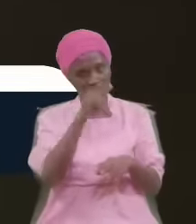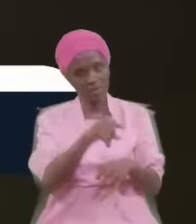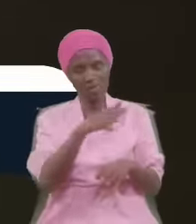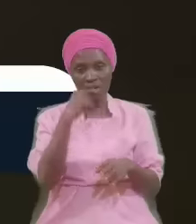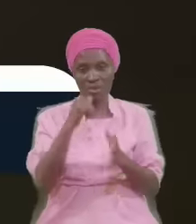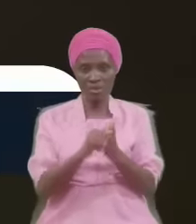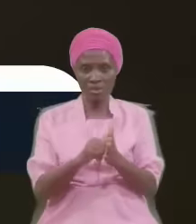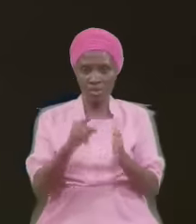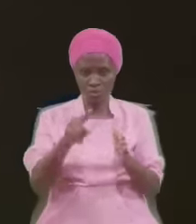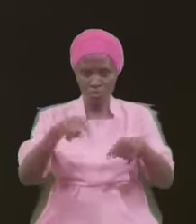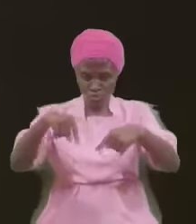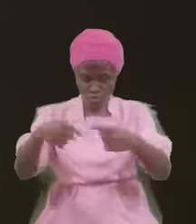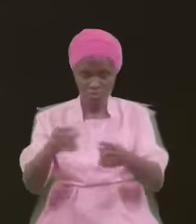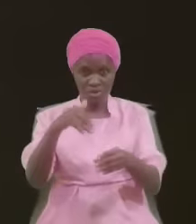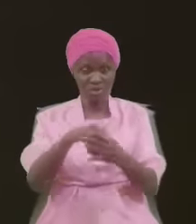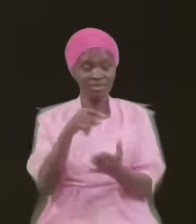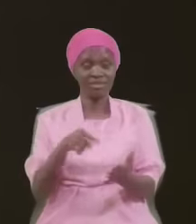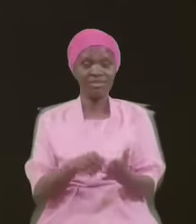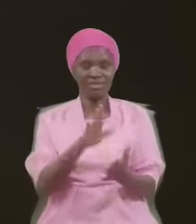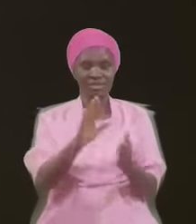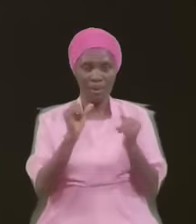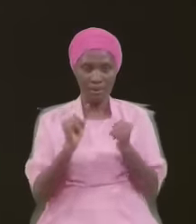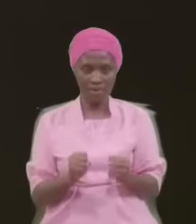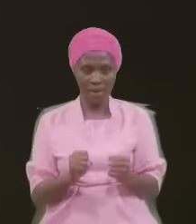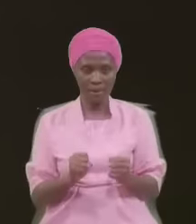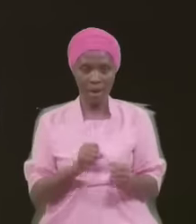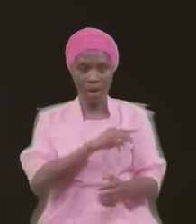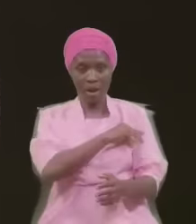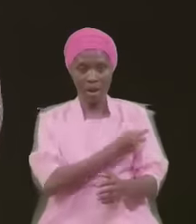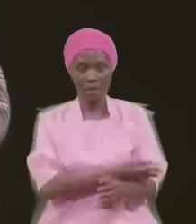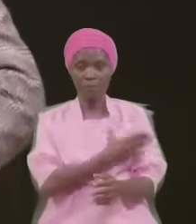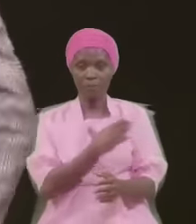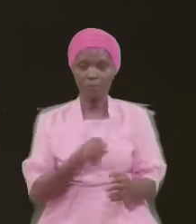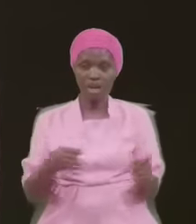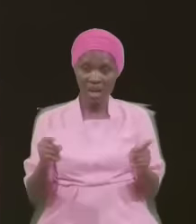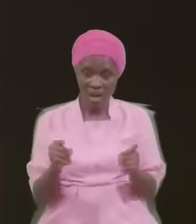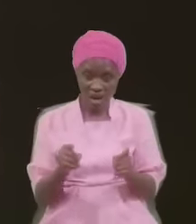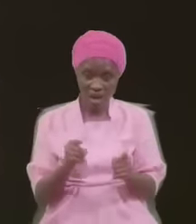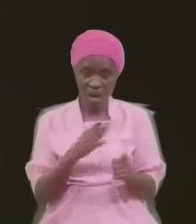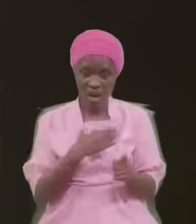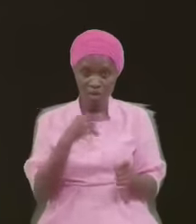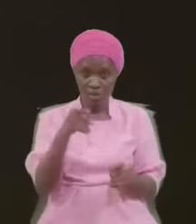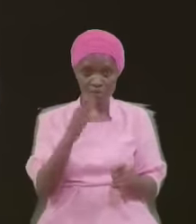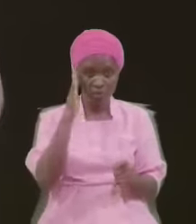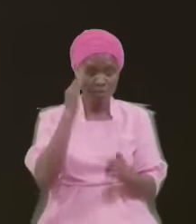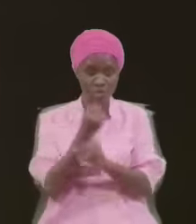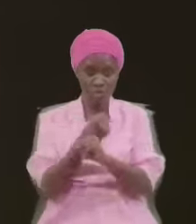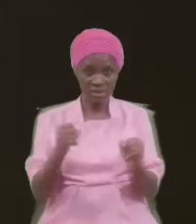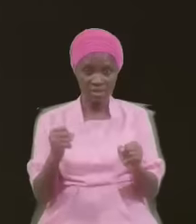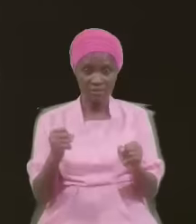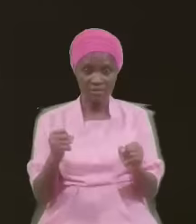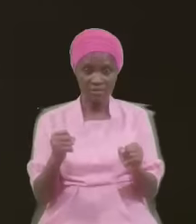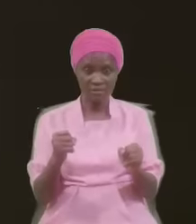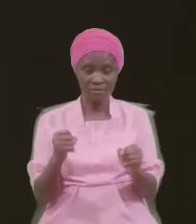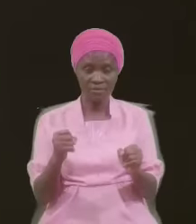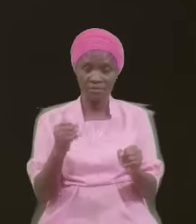in this thy might, and thou shalt save Israel from the